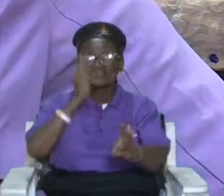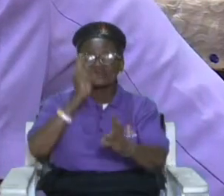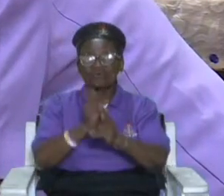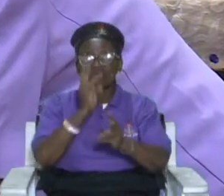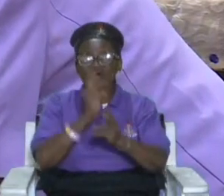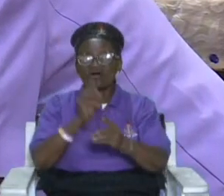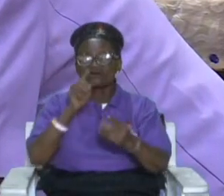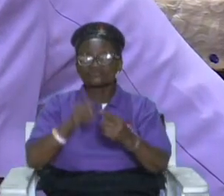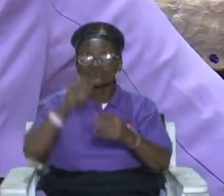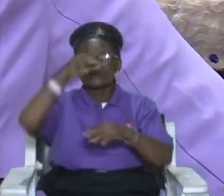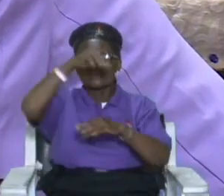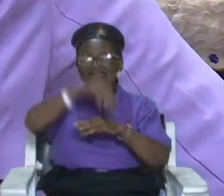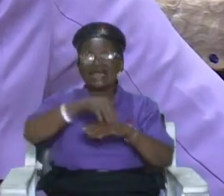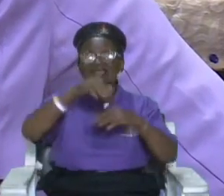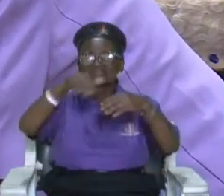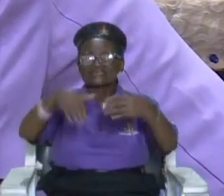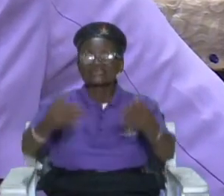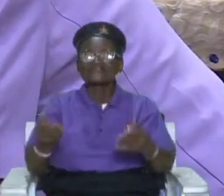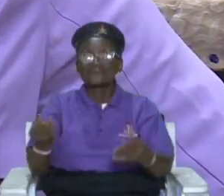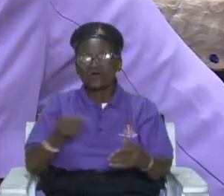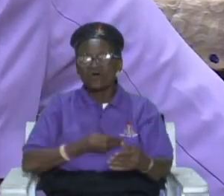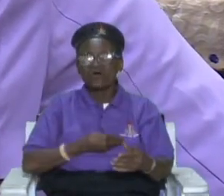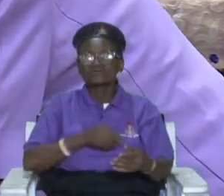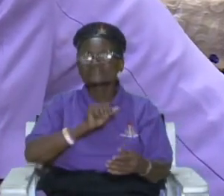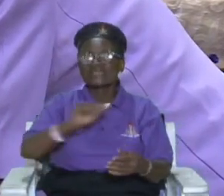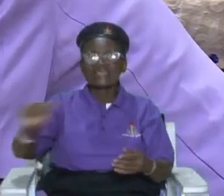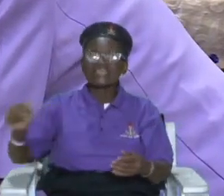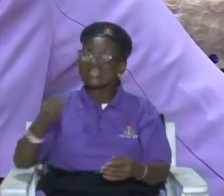tonight give us a taste of your fire.